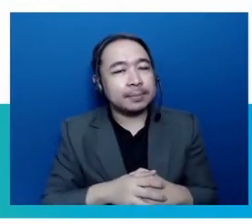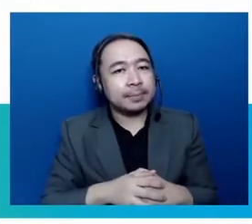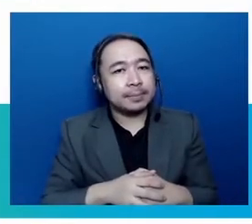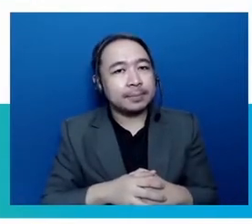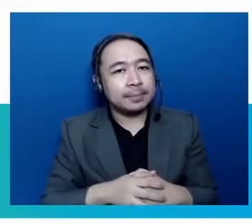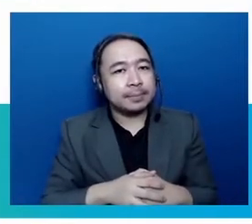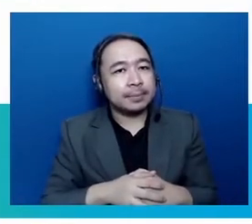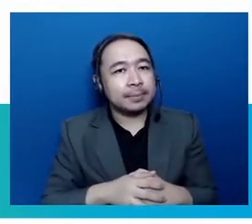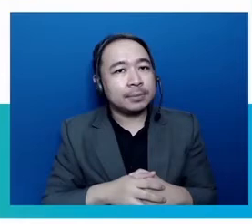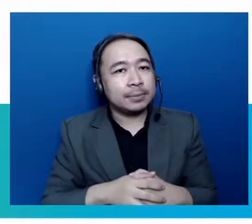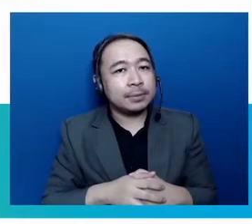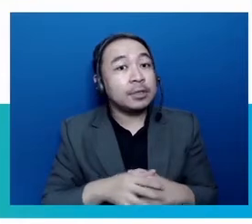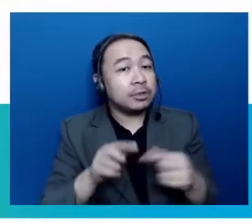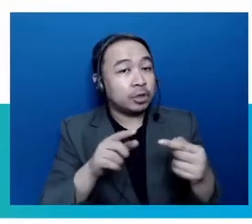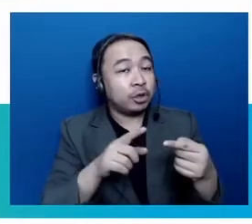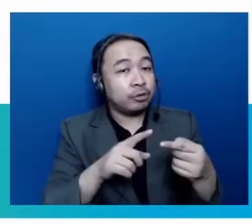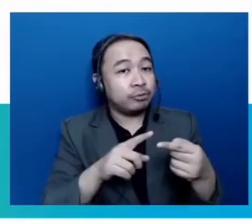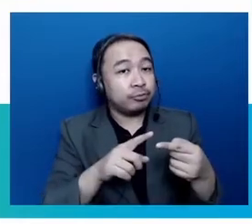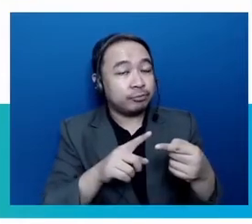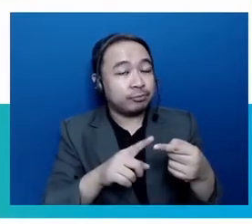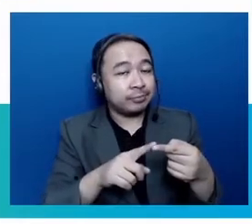and that brings me partially back